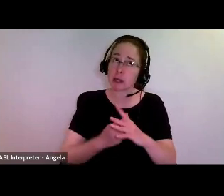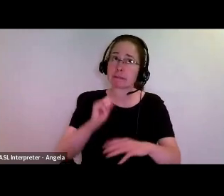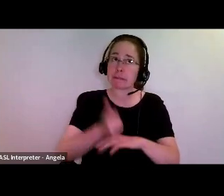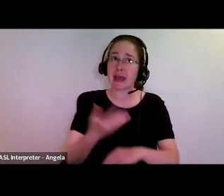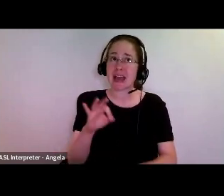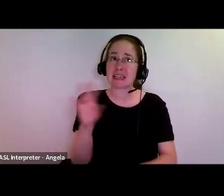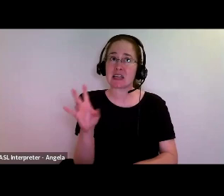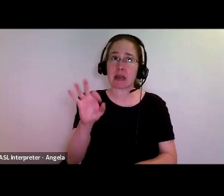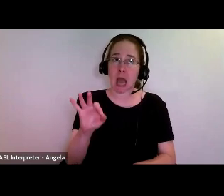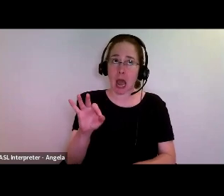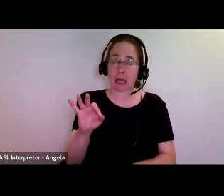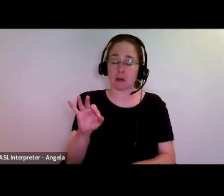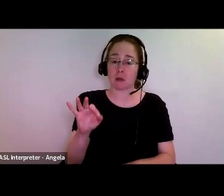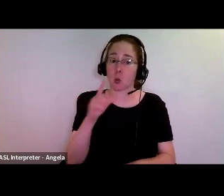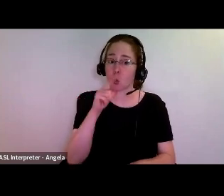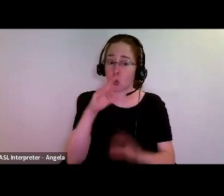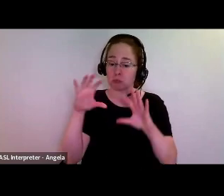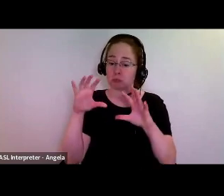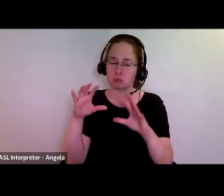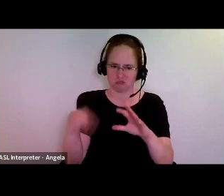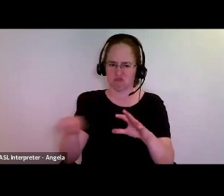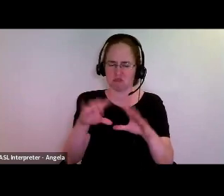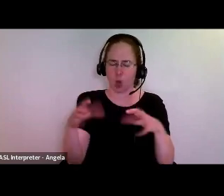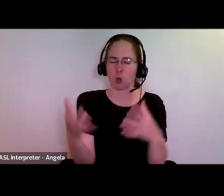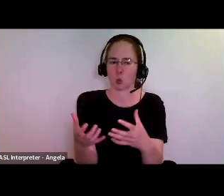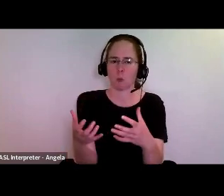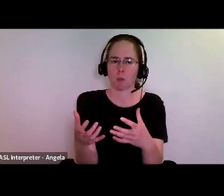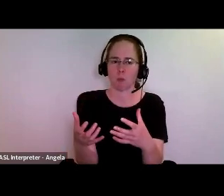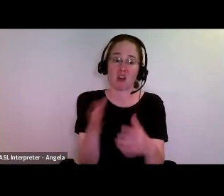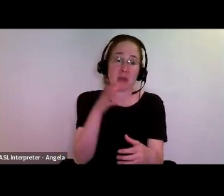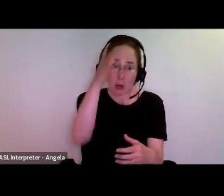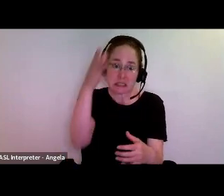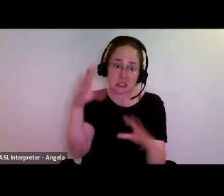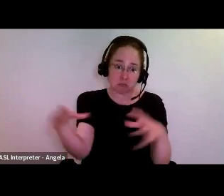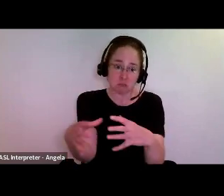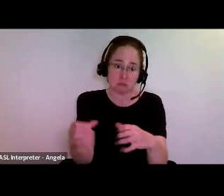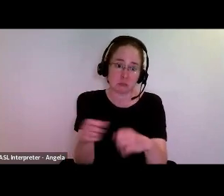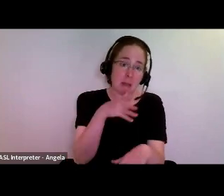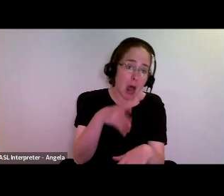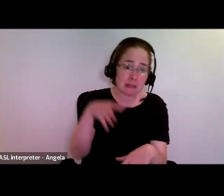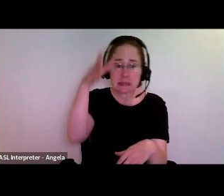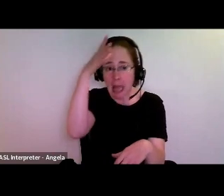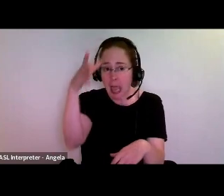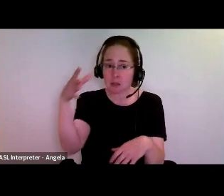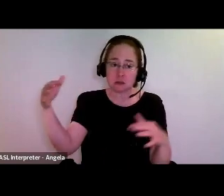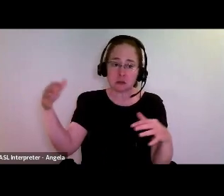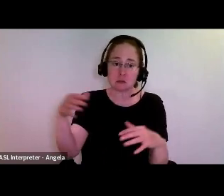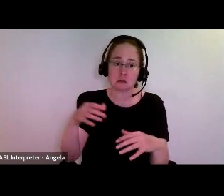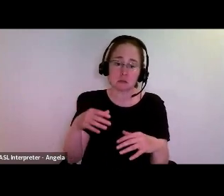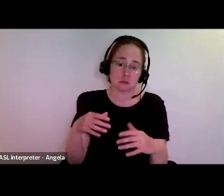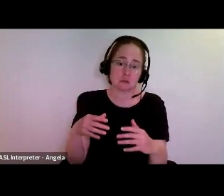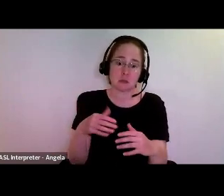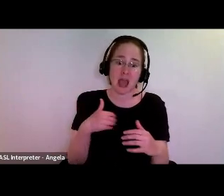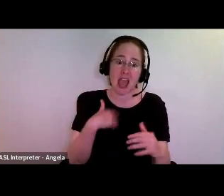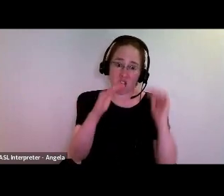1979 by a group of parents moms and dads of adults